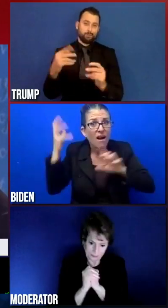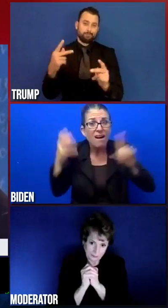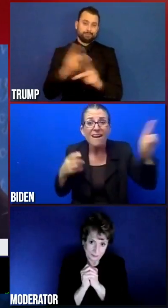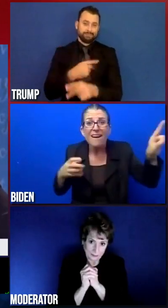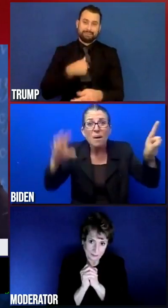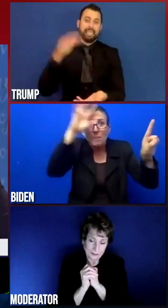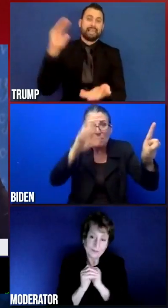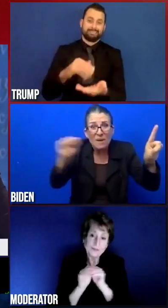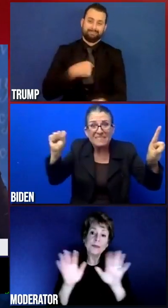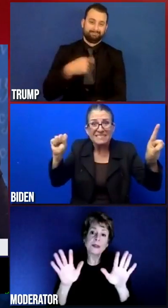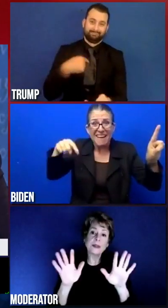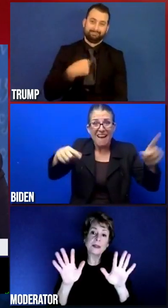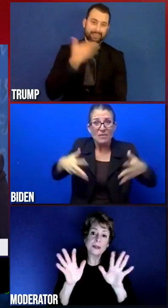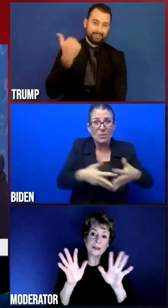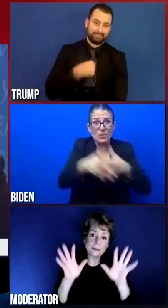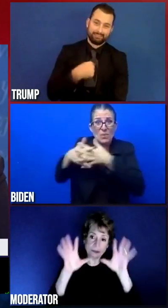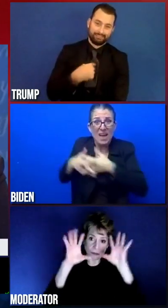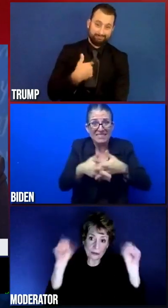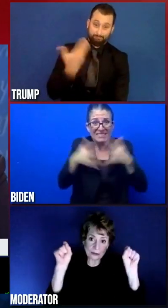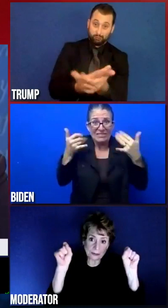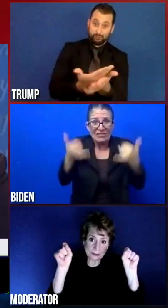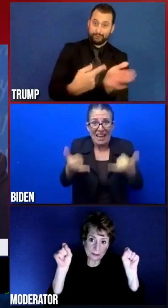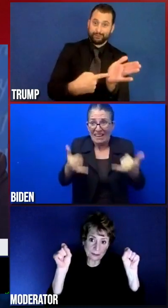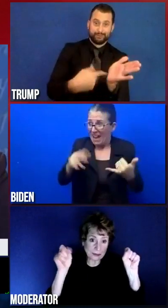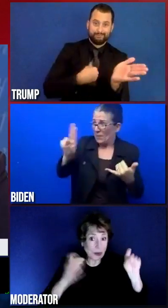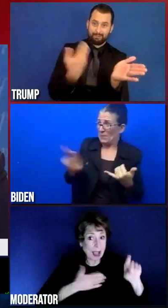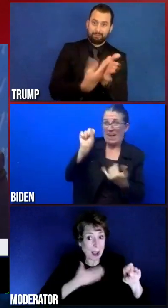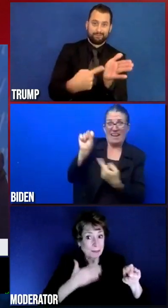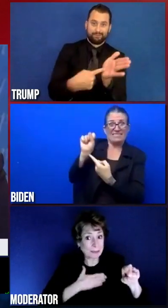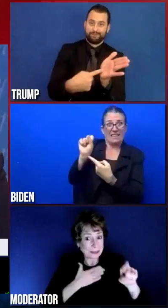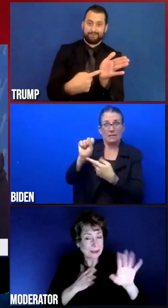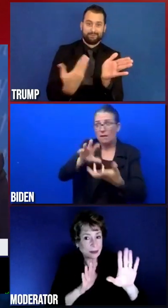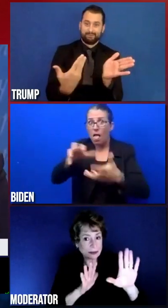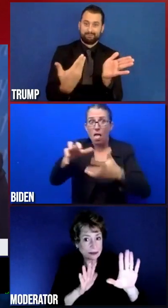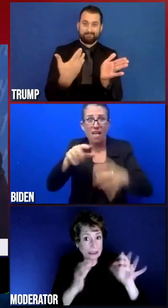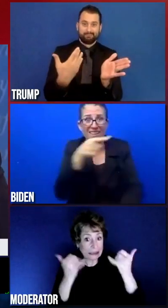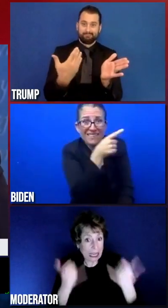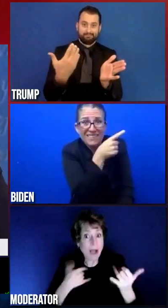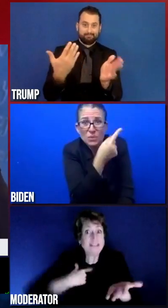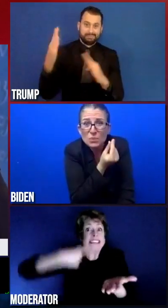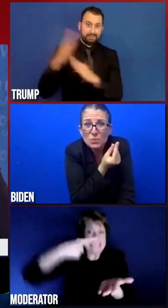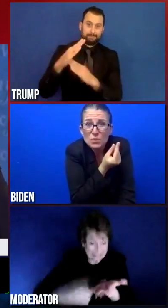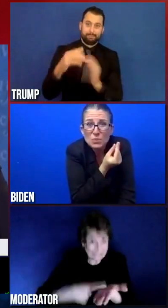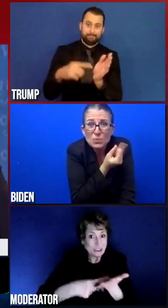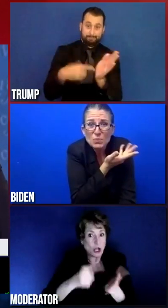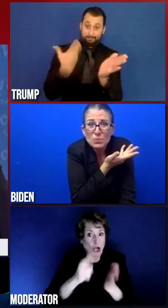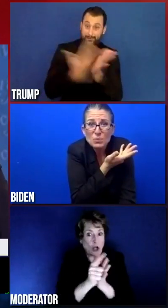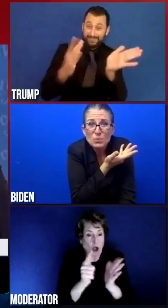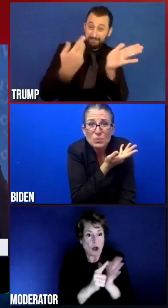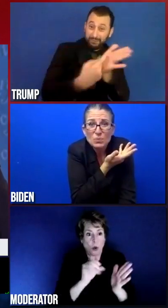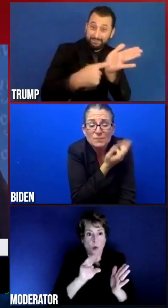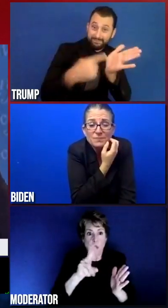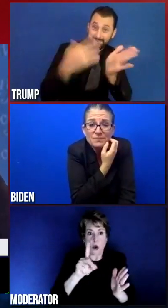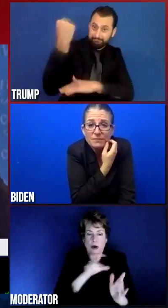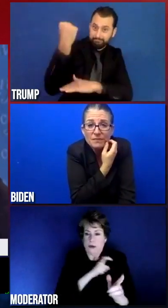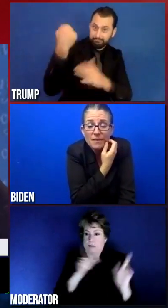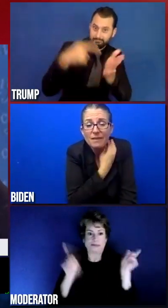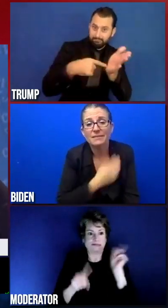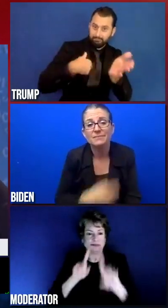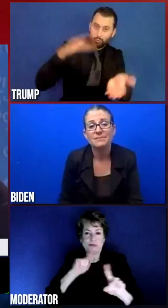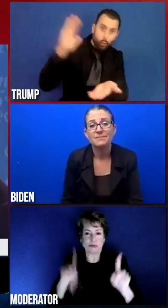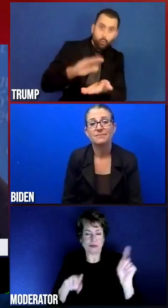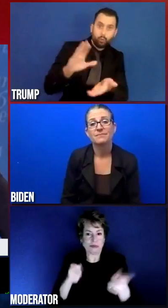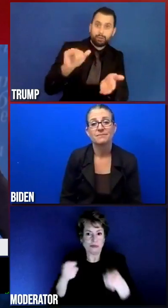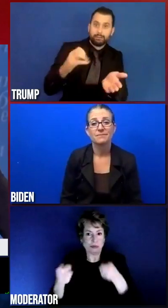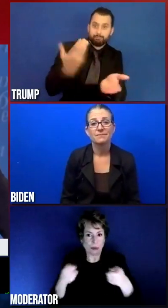Mr. President, you're going to be very happy because we're now going to talk about law and order. Places we had trouble were Democratic-run cities. That's exactly my question. There has been a